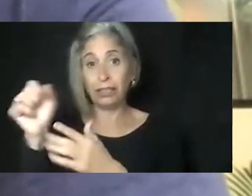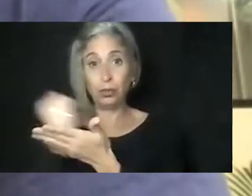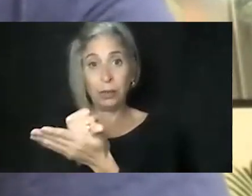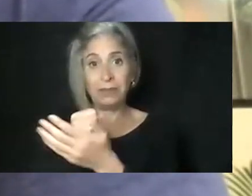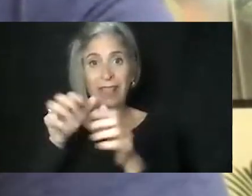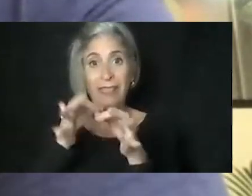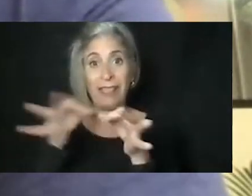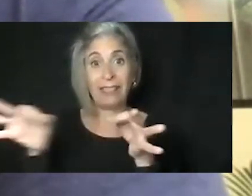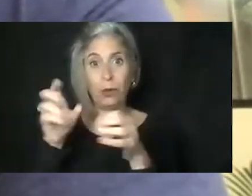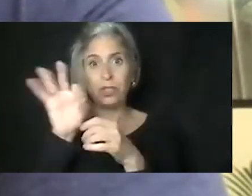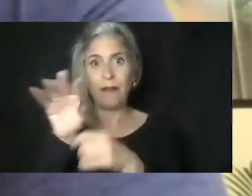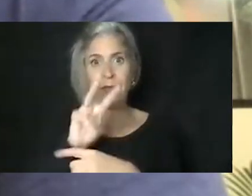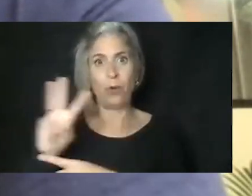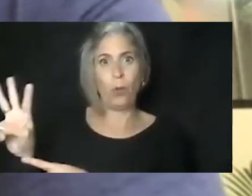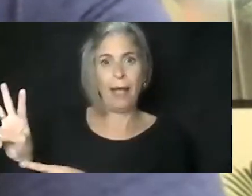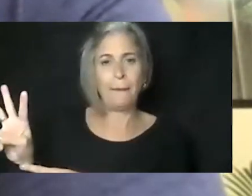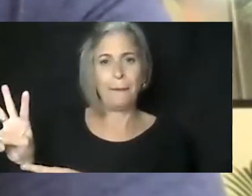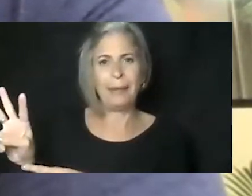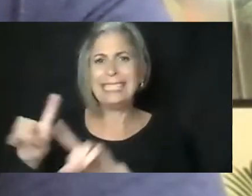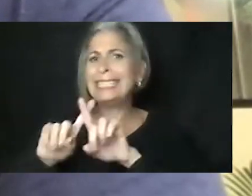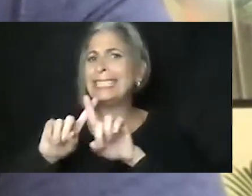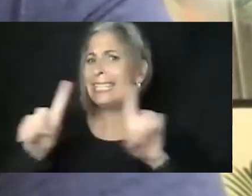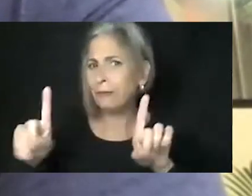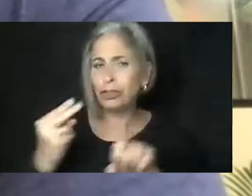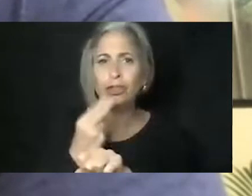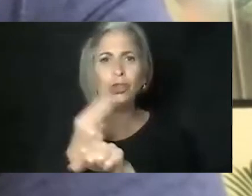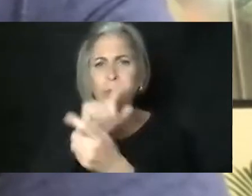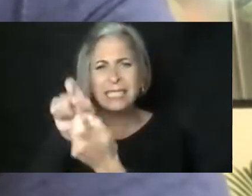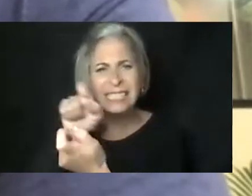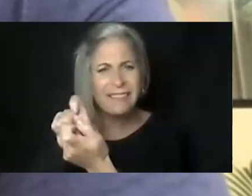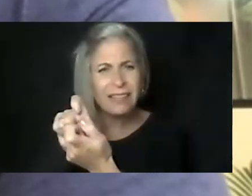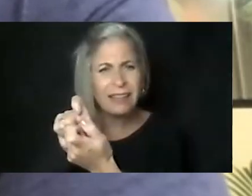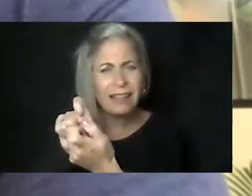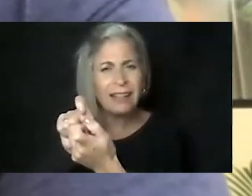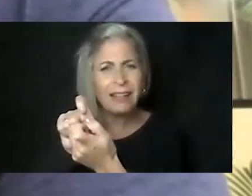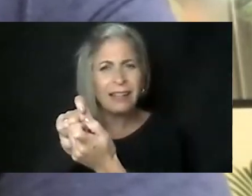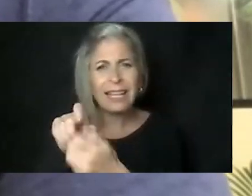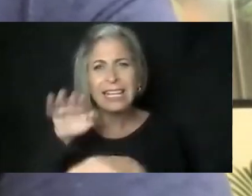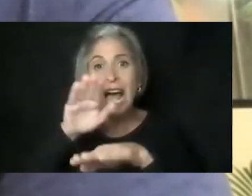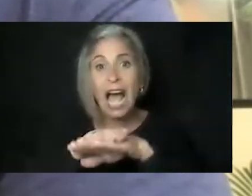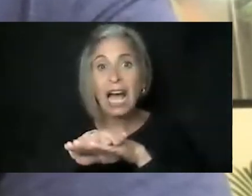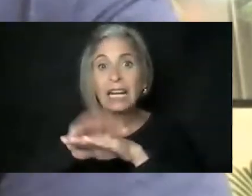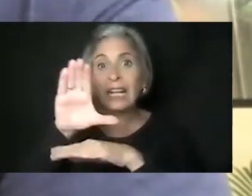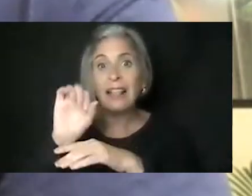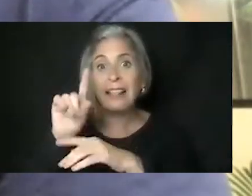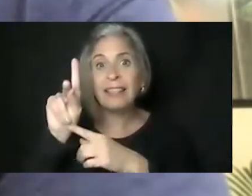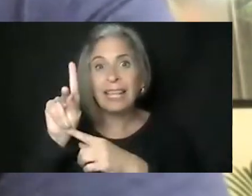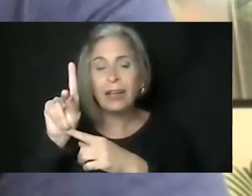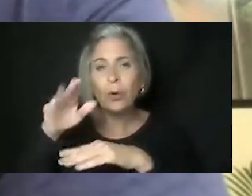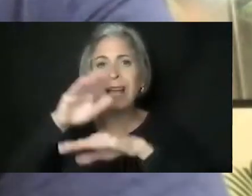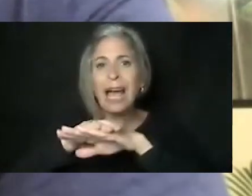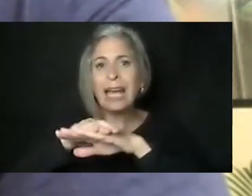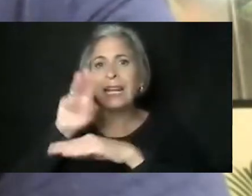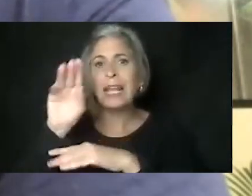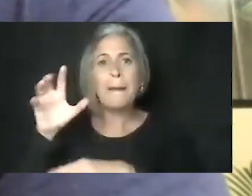web, it's different to use something very specific like an on click or an on mouse over or something